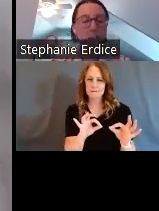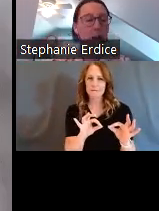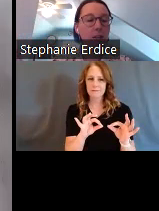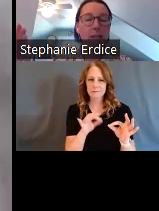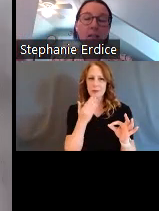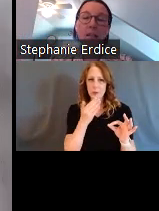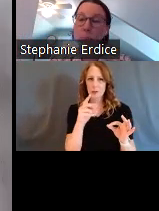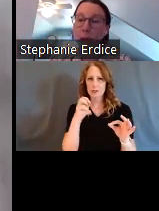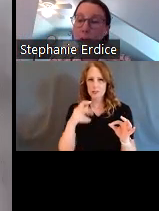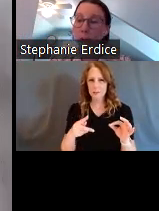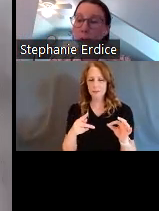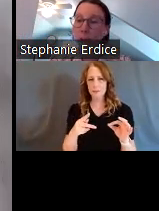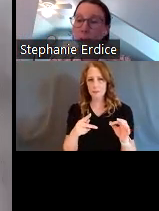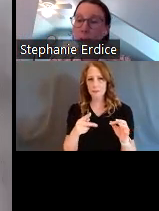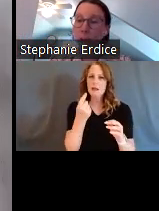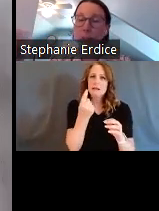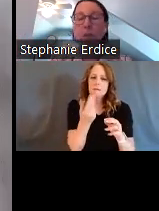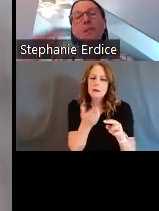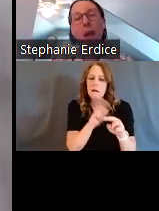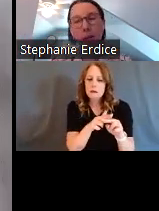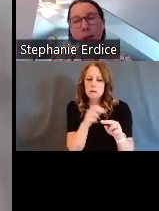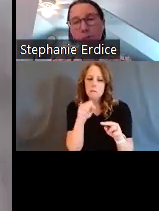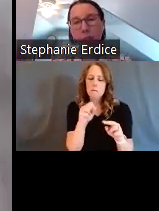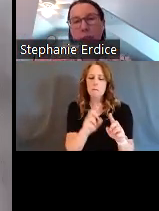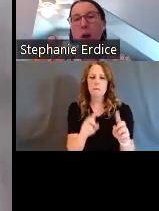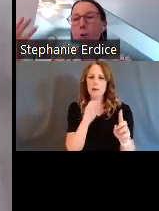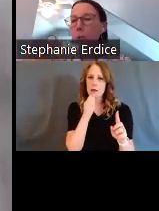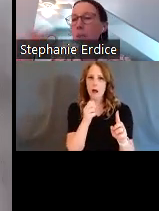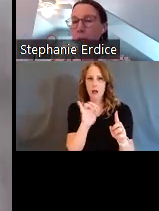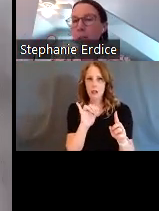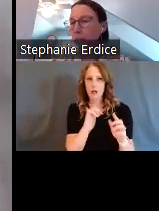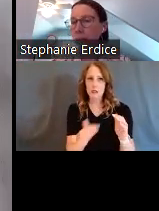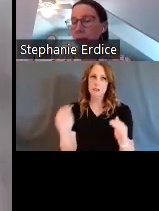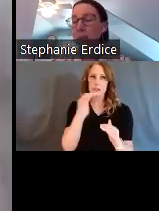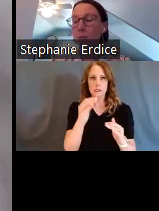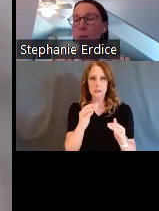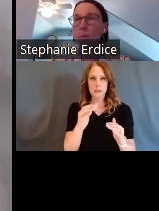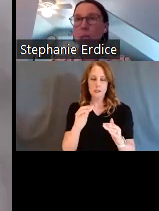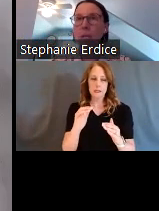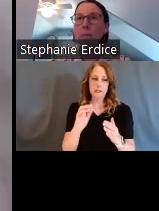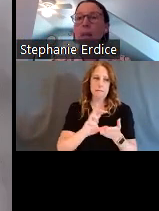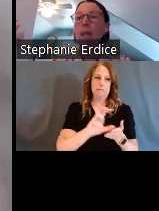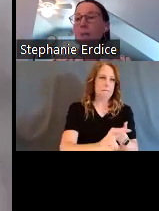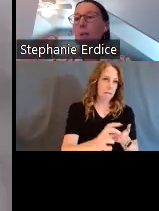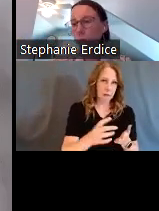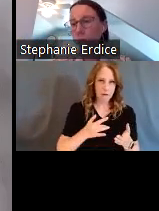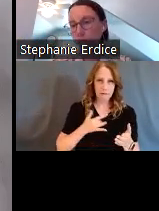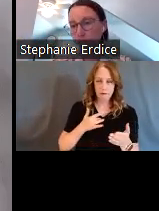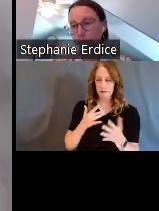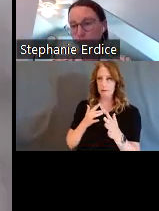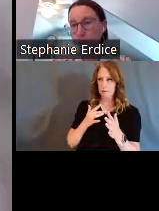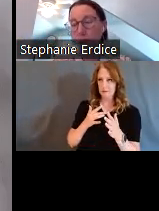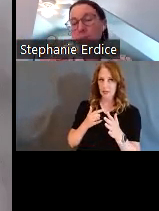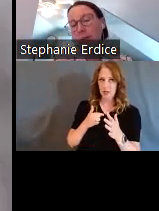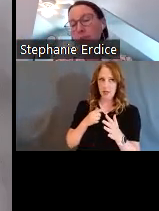of tip. It's a little bit extra in some cases, but it's not enough to like really make them feel like they would be emboldened